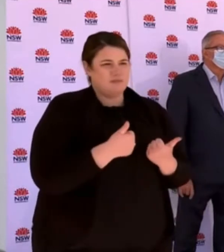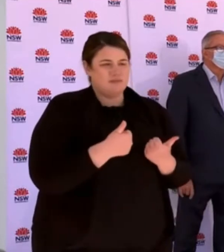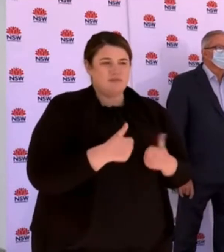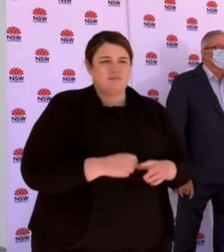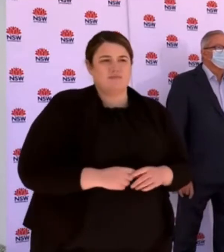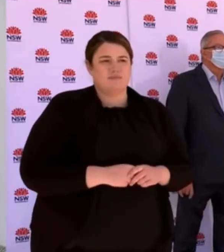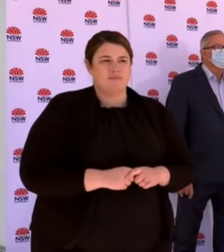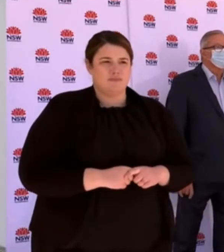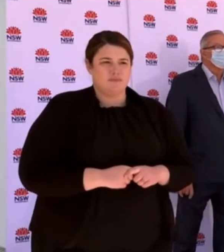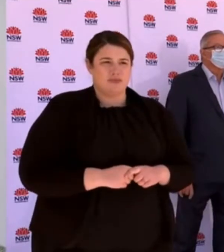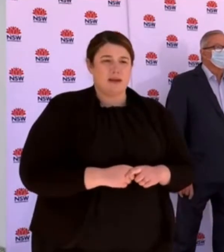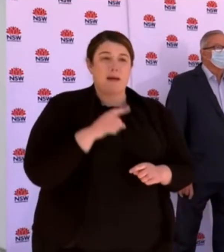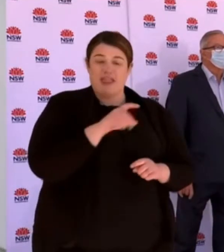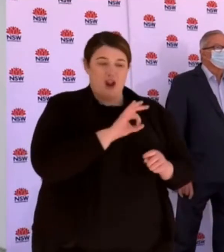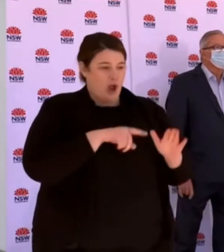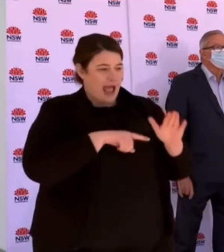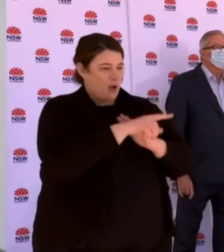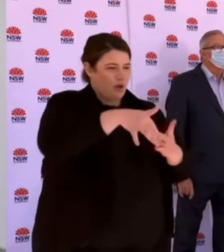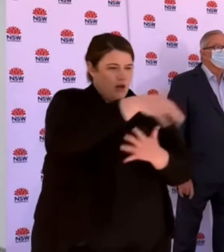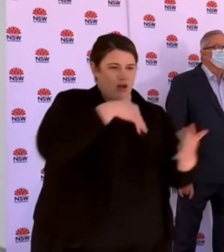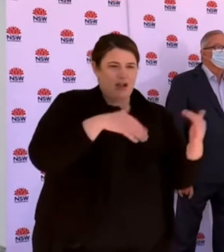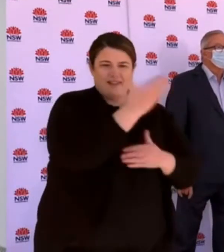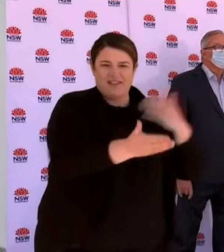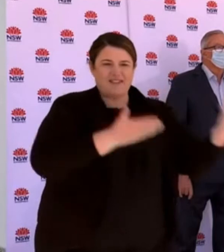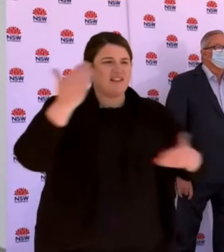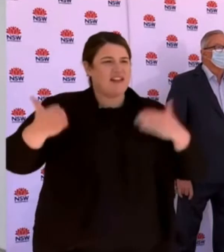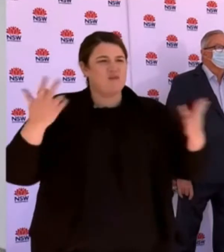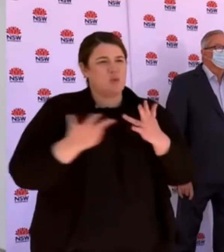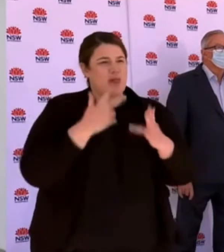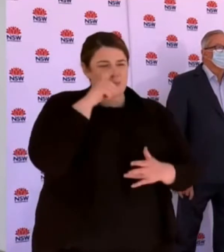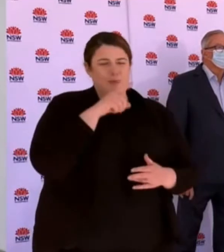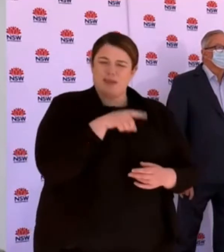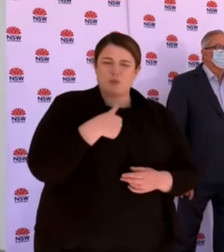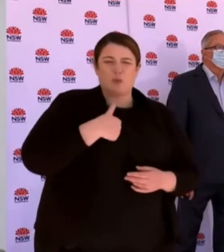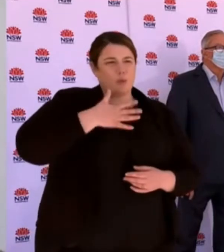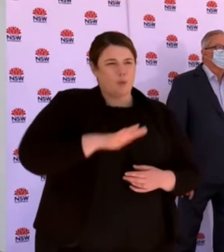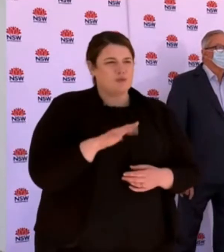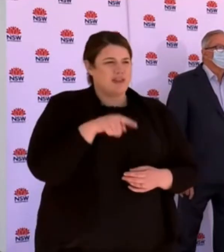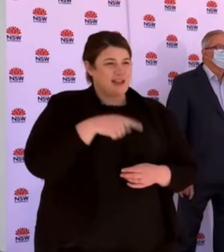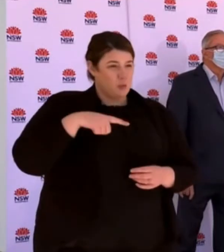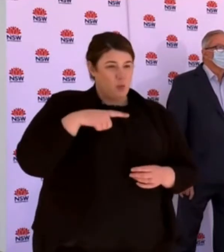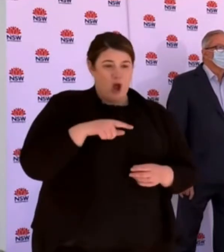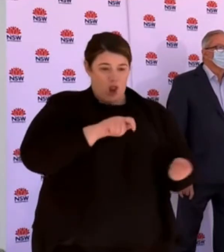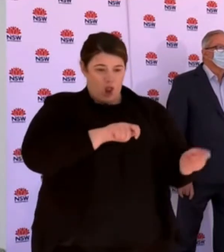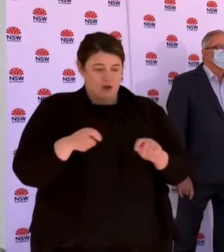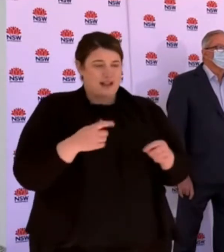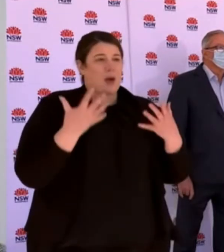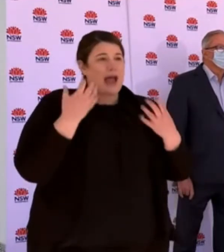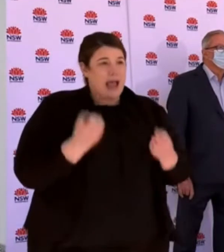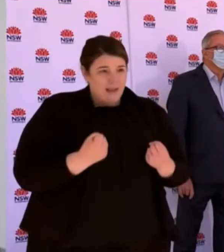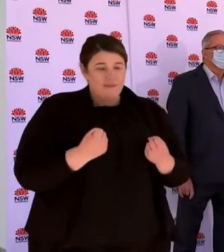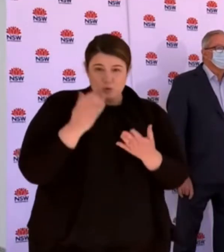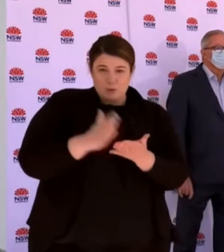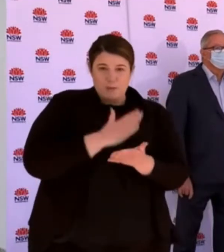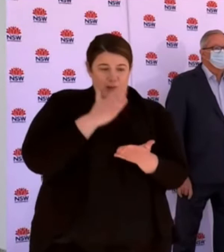tested positive, but they weren't exposing the virus to others in the community. And that's exactly what we wanted to stop. That's why the lockdown is in place,